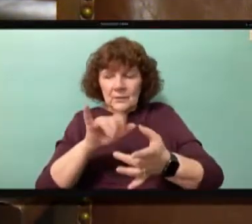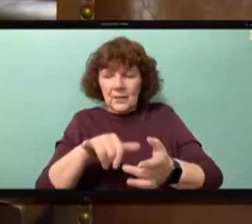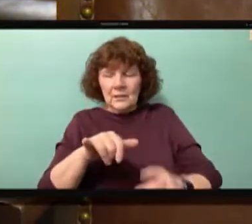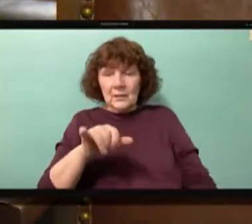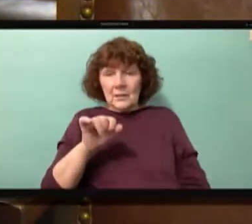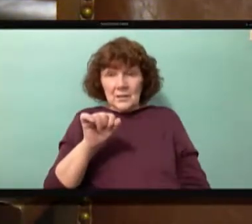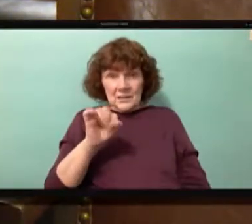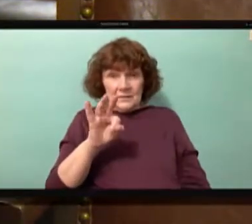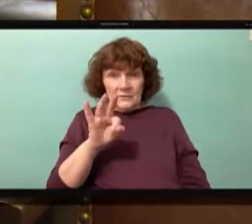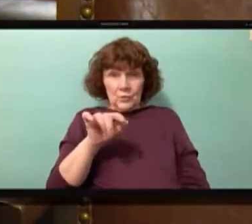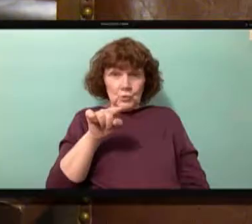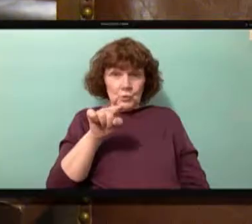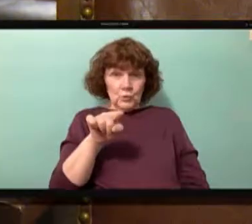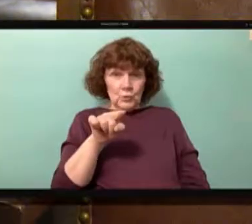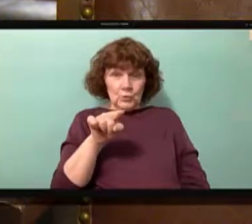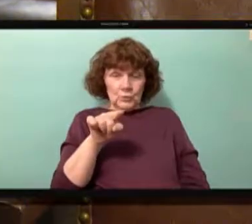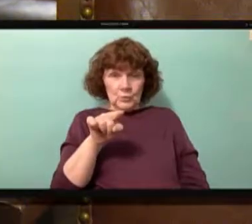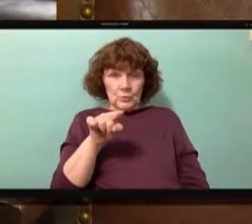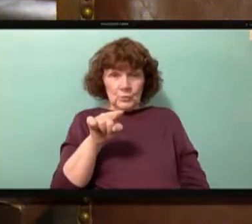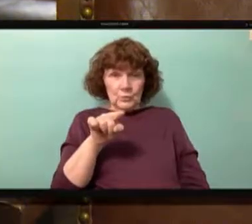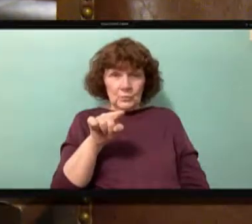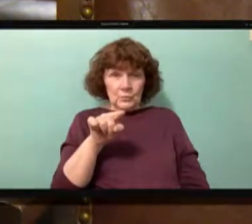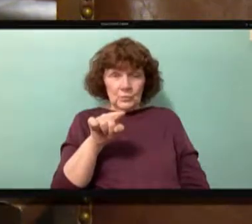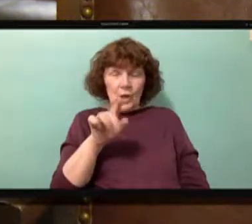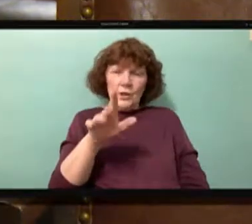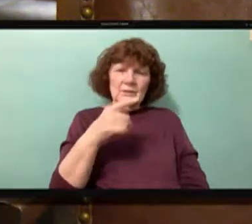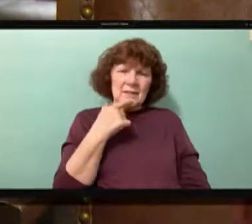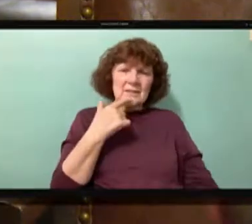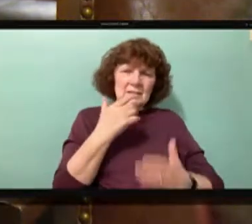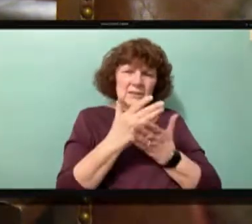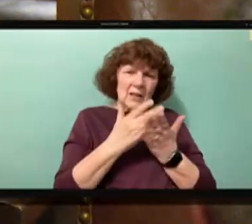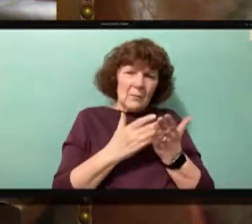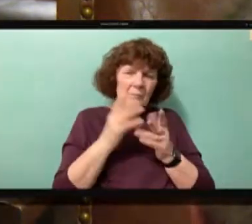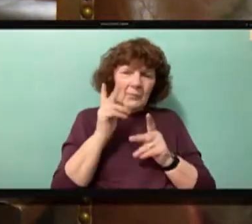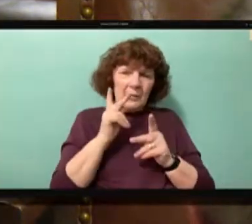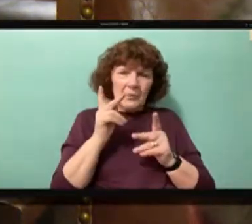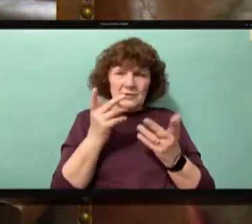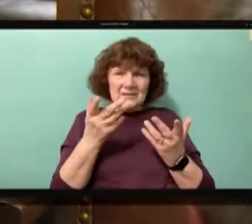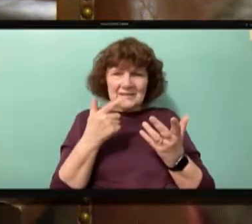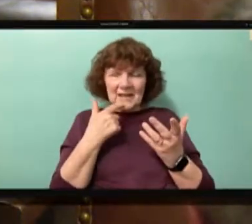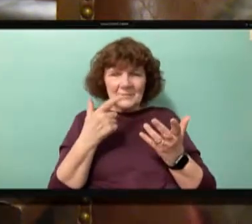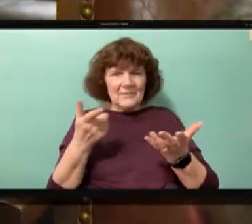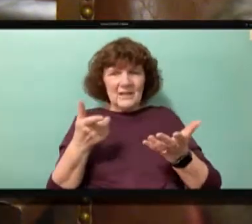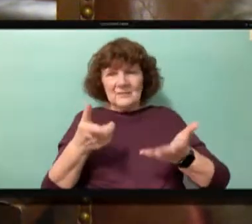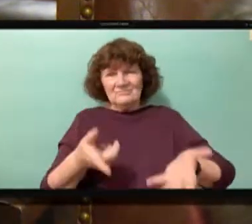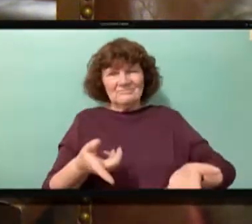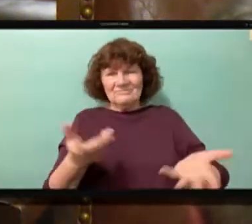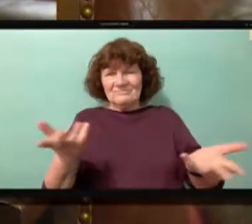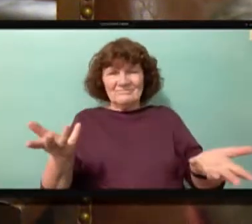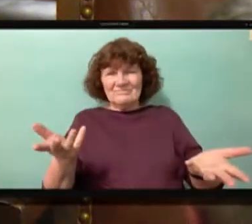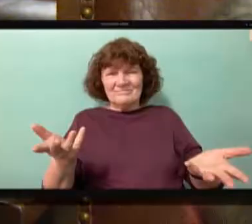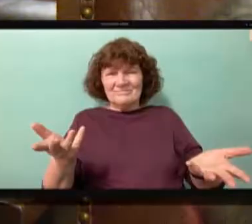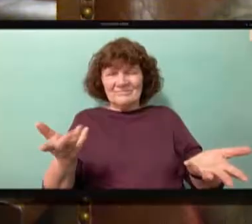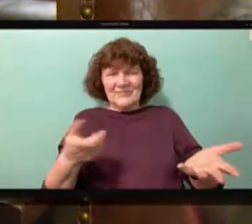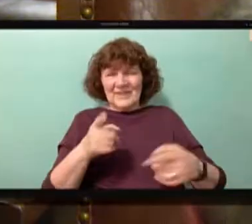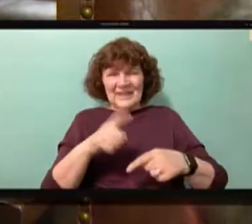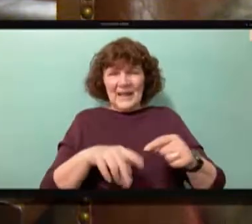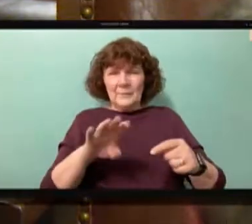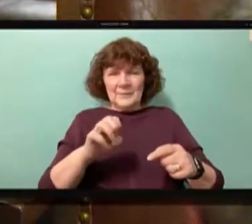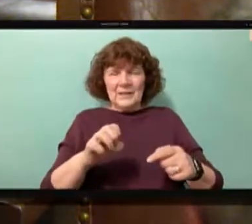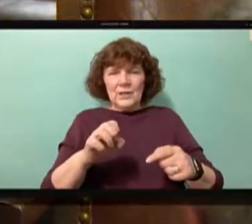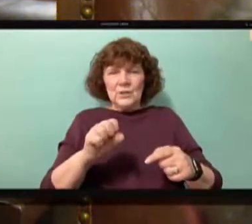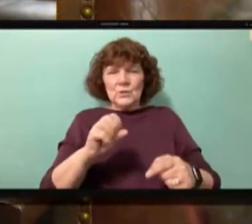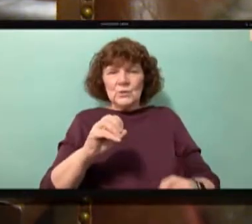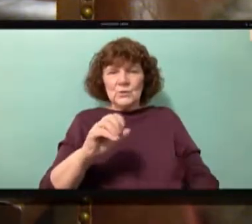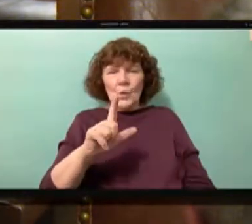are the and you said that some of them just come to you and you say, there's no way this is going to be sole source or single source, we're going